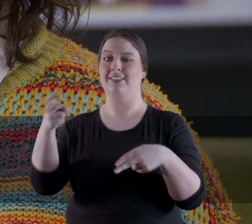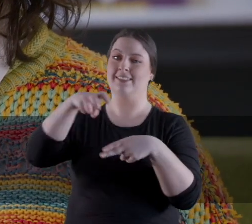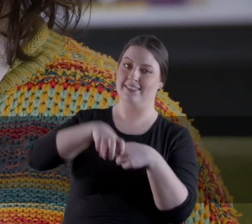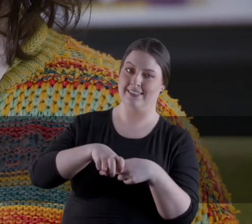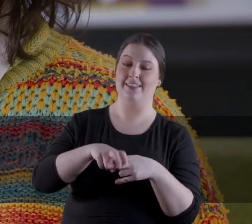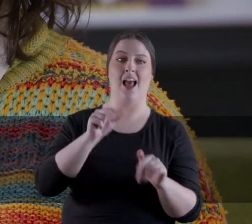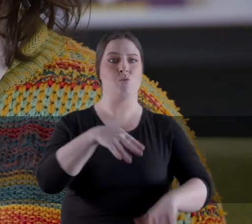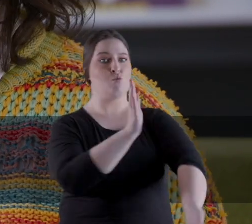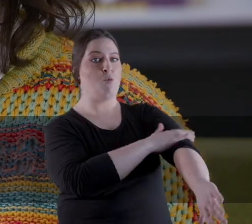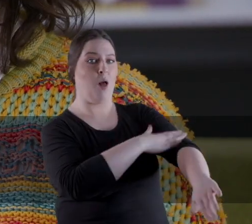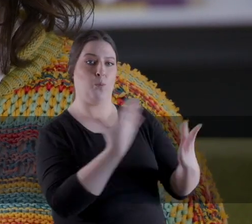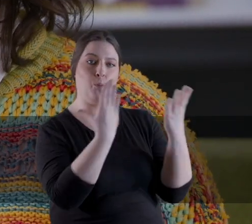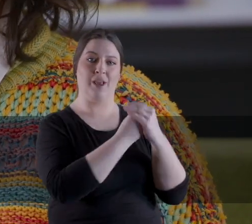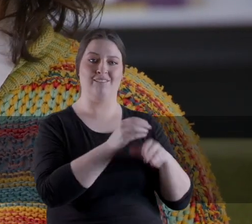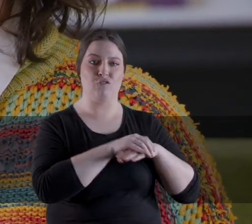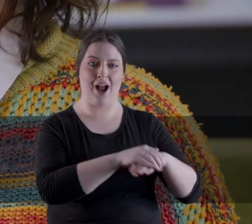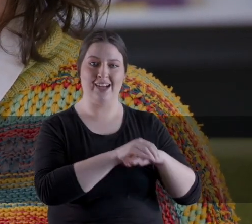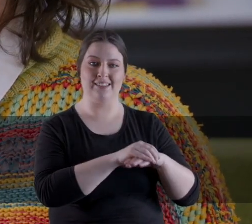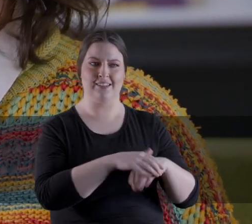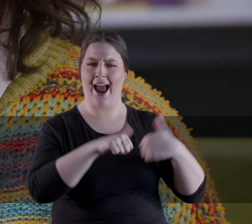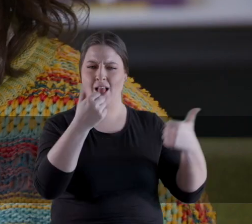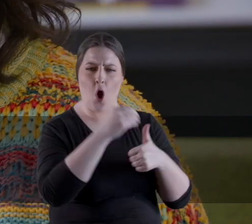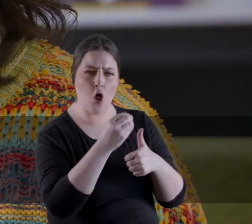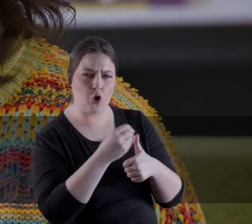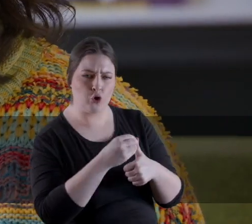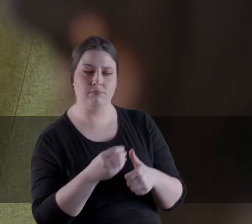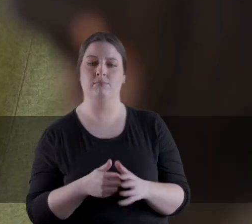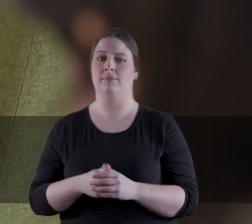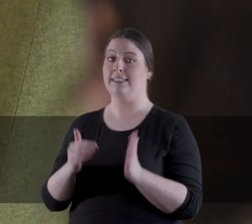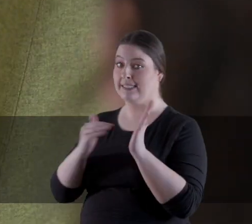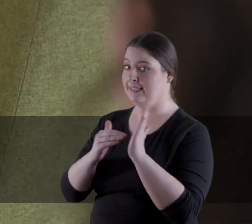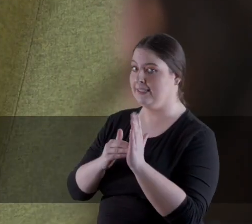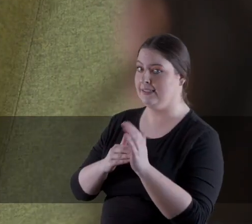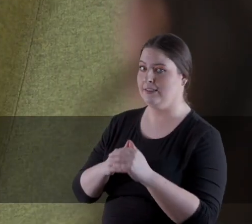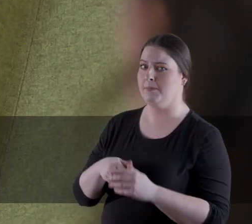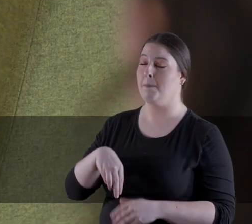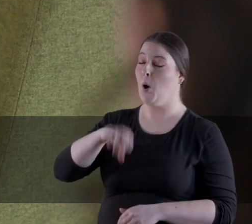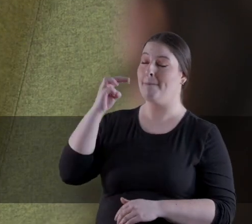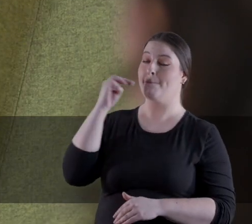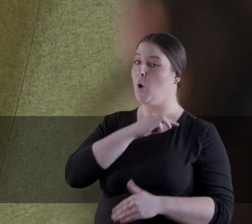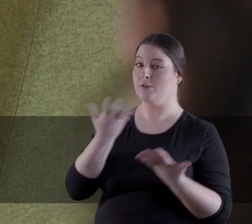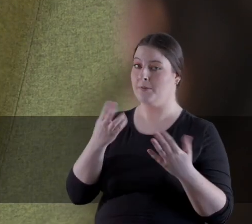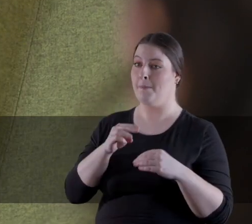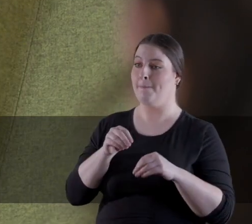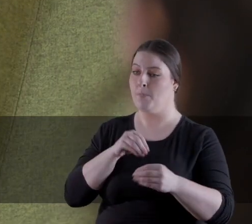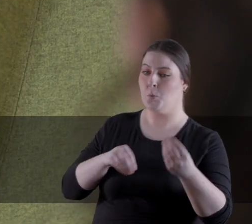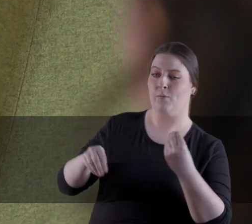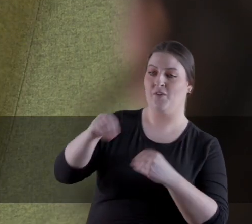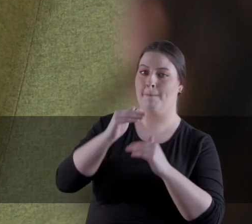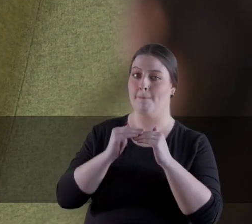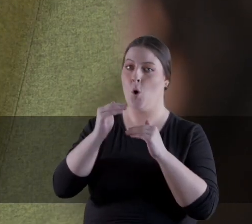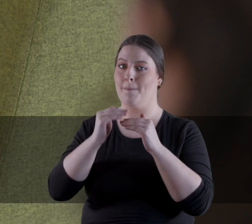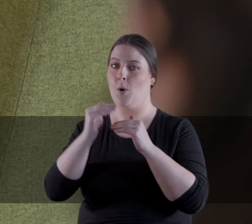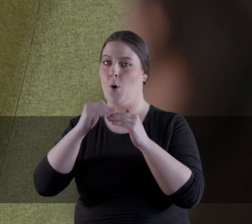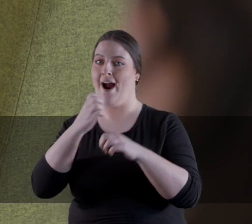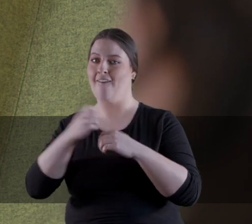sitting. And I can go for a walk with a friend. Anything else? Yes. The most important thing is to move a little